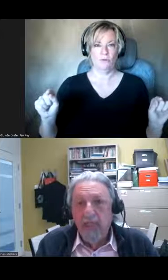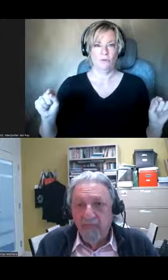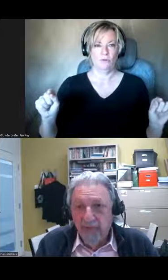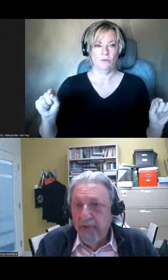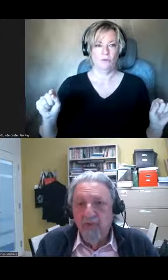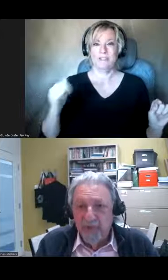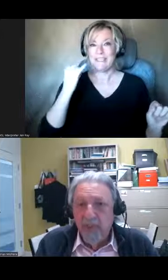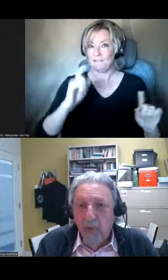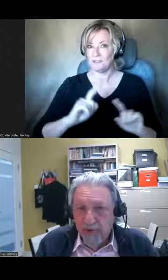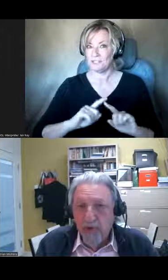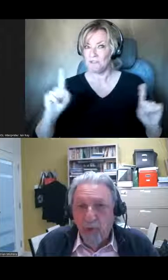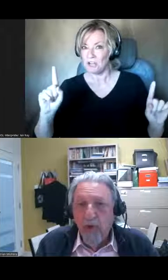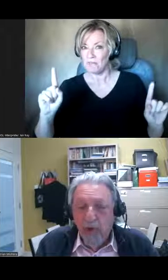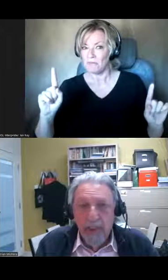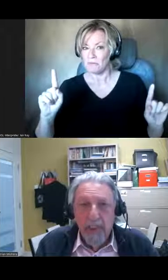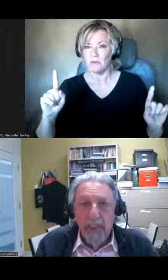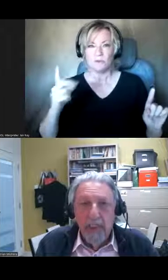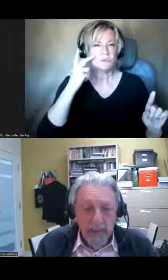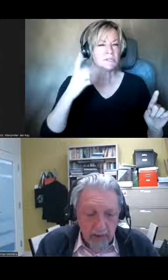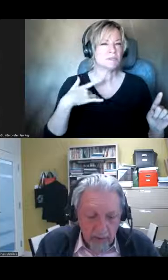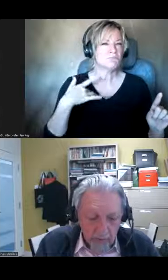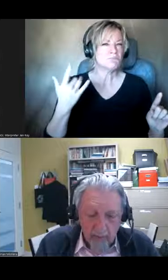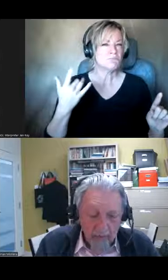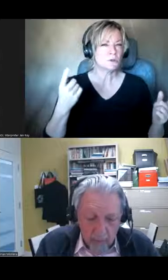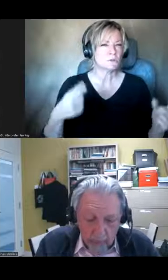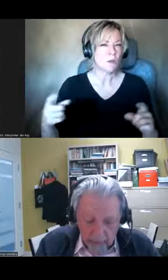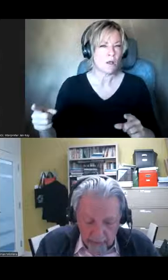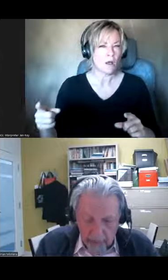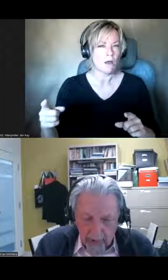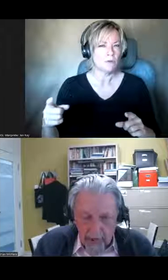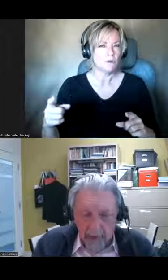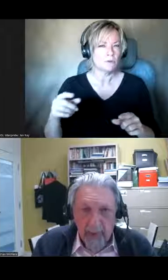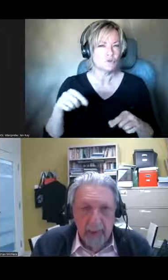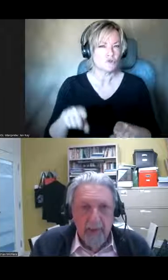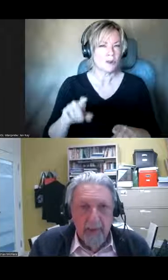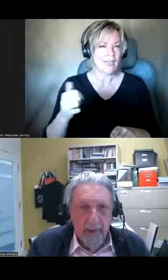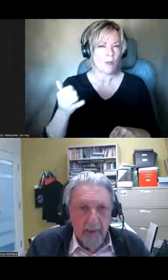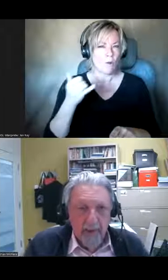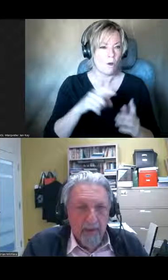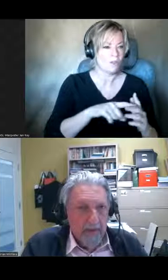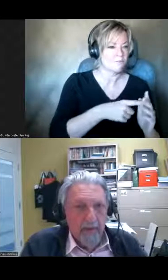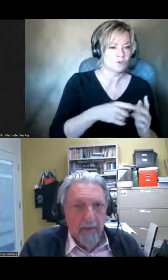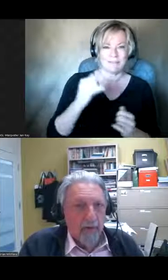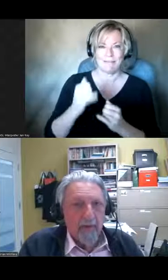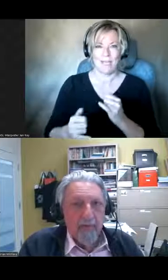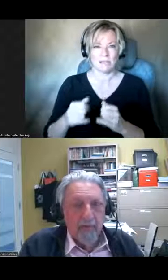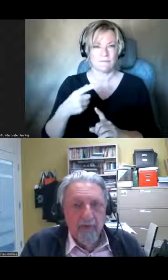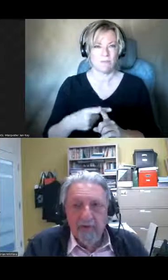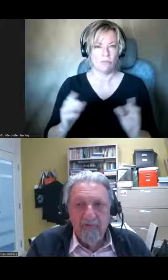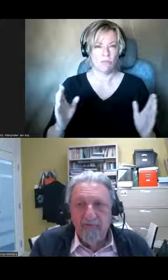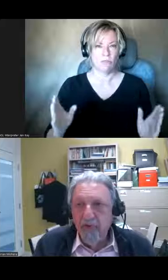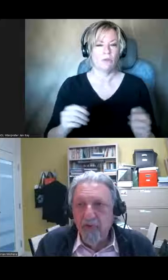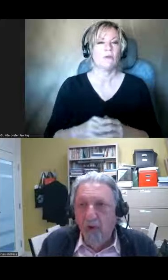were any different and to see what's going on in those calls. And, I